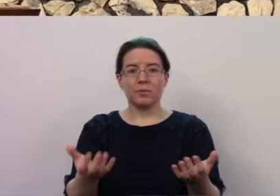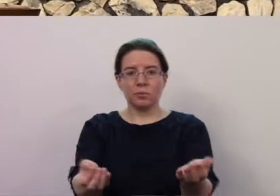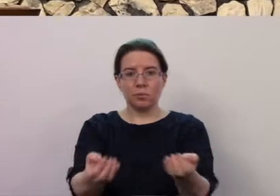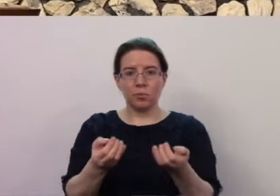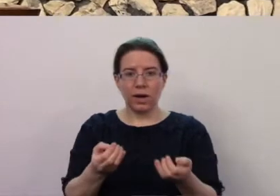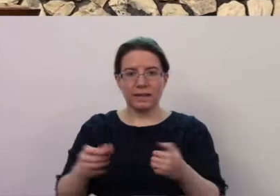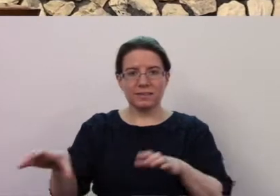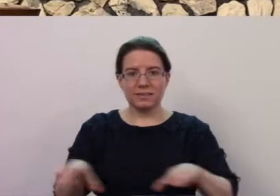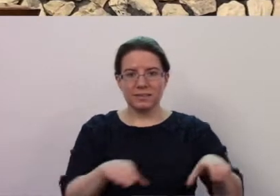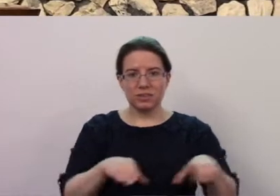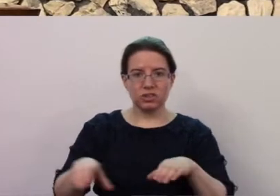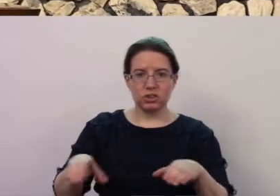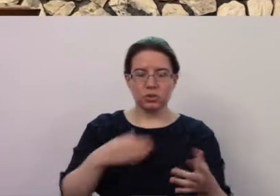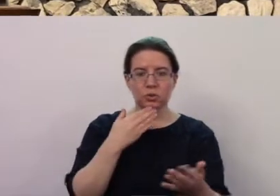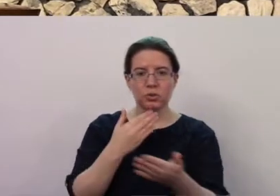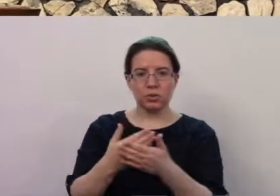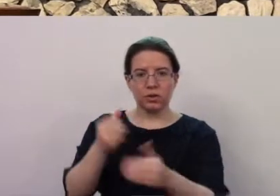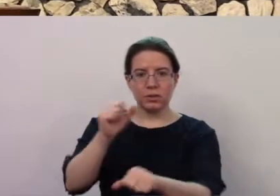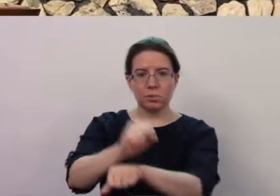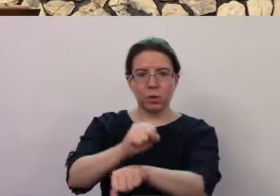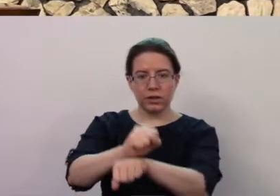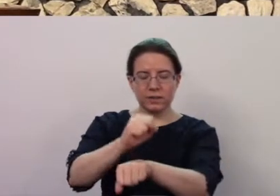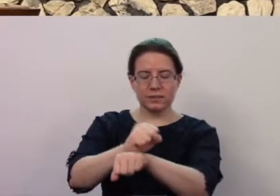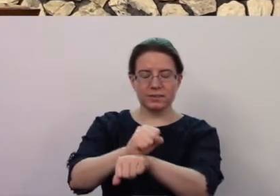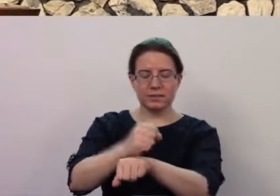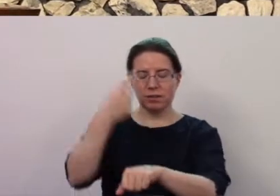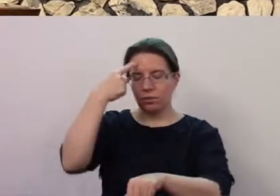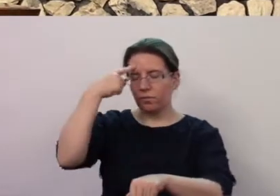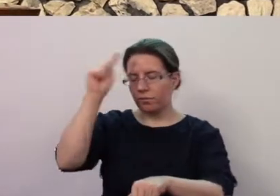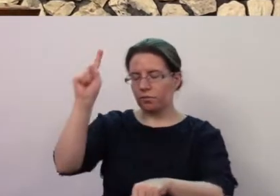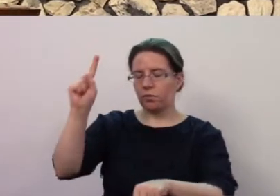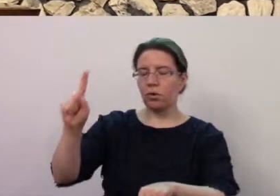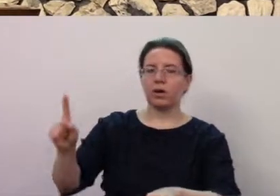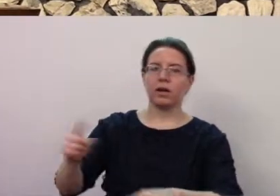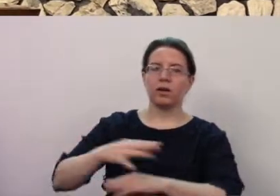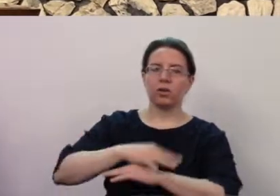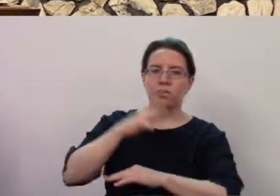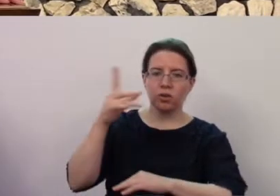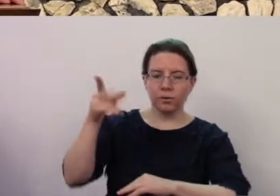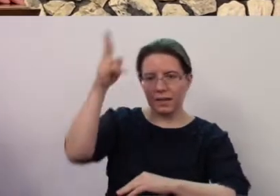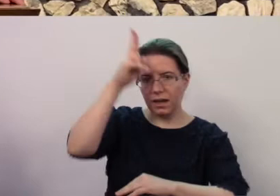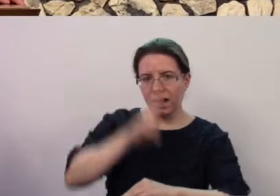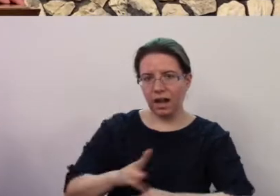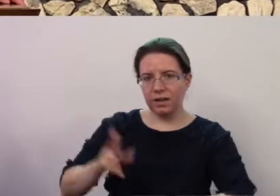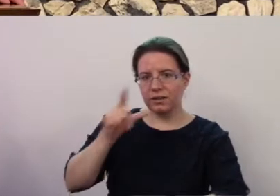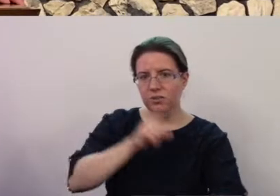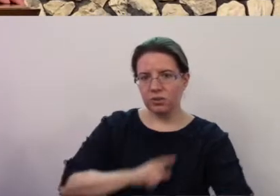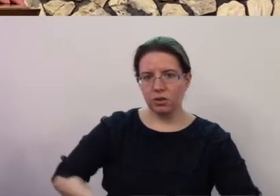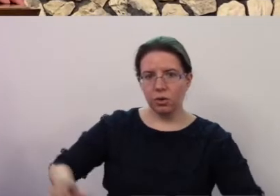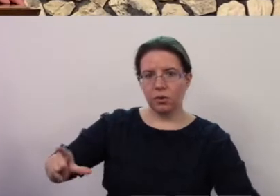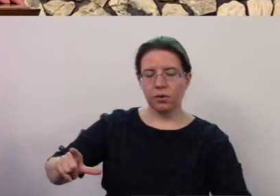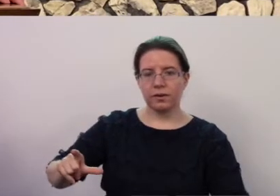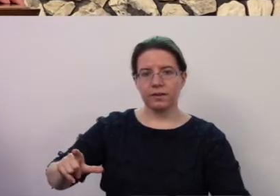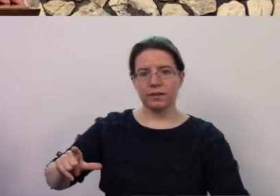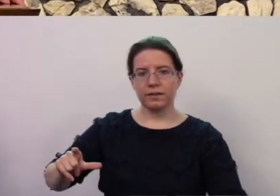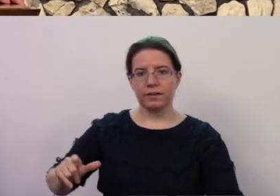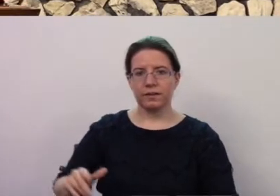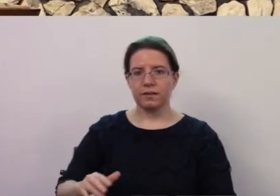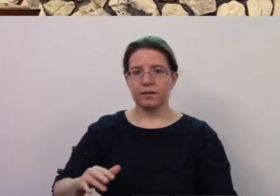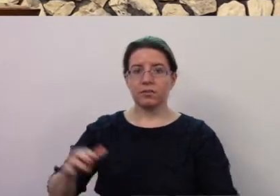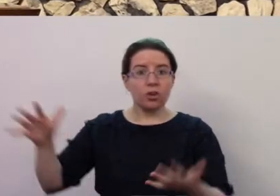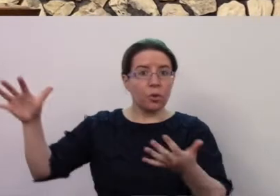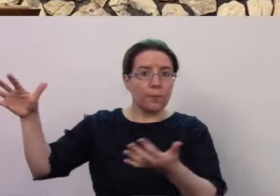Right. Hallelujah. That are not going to bring us glory, but are going to bring glory and honor to the Lord. Amen. Hallelujah.